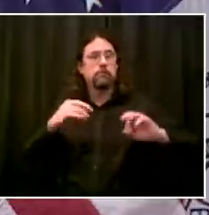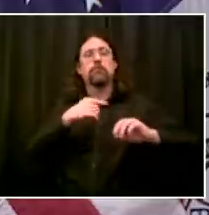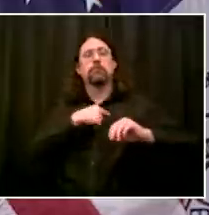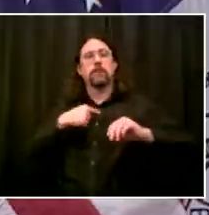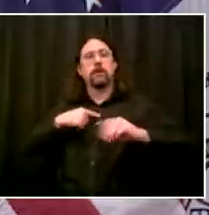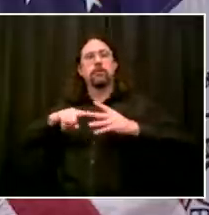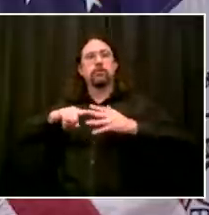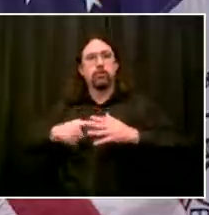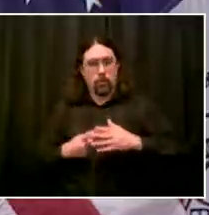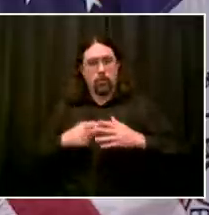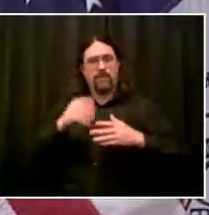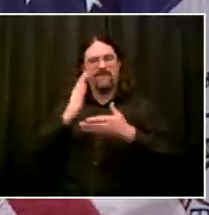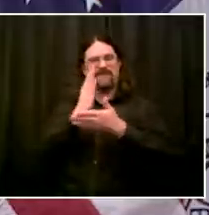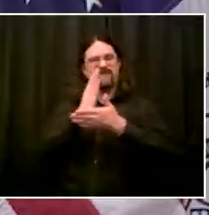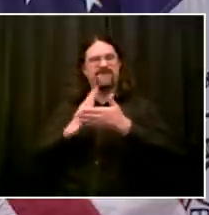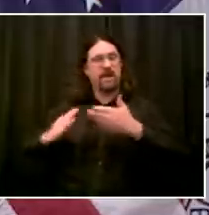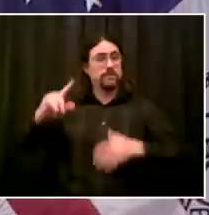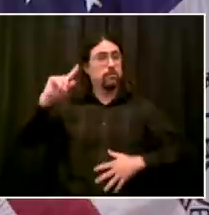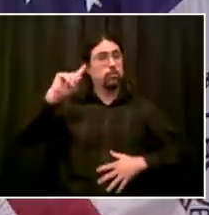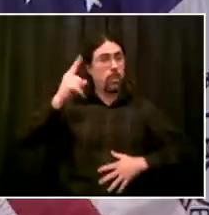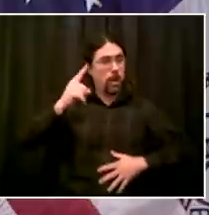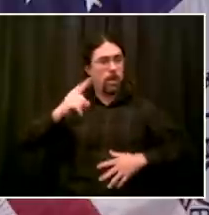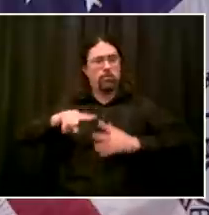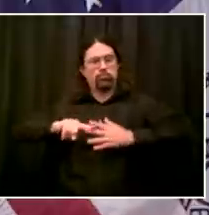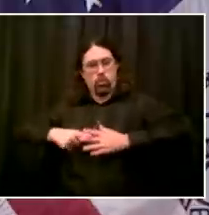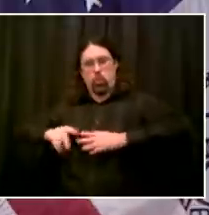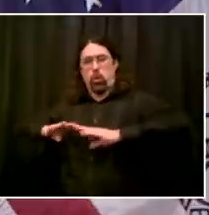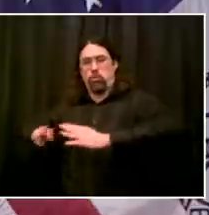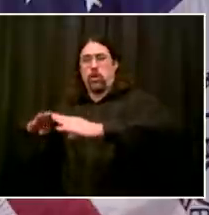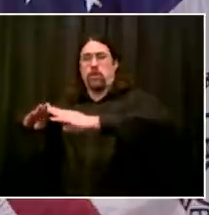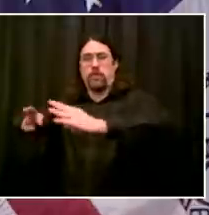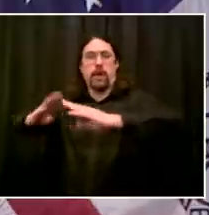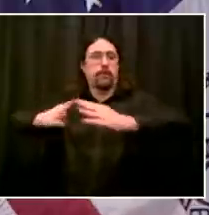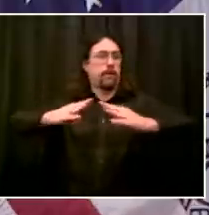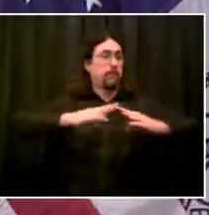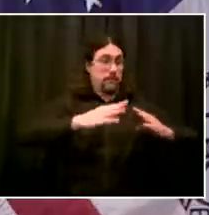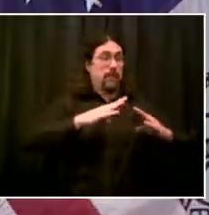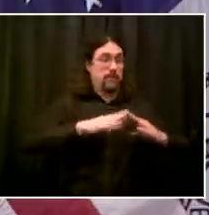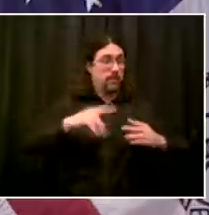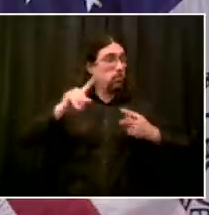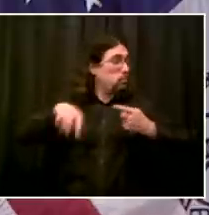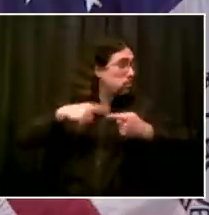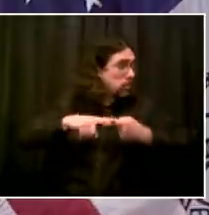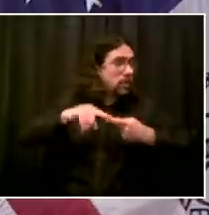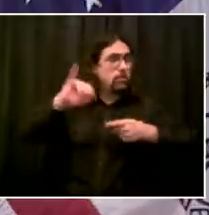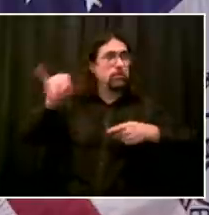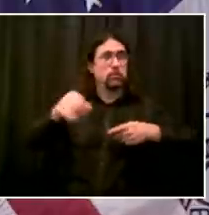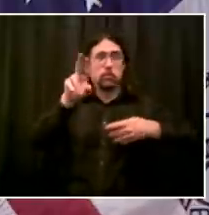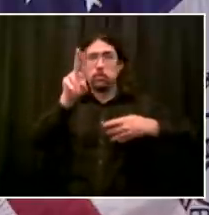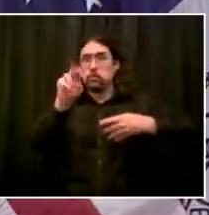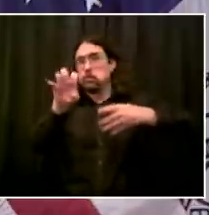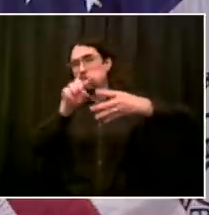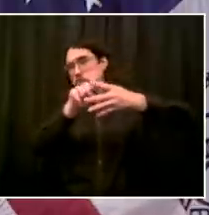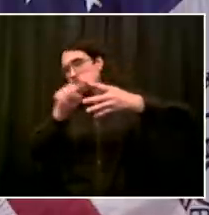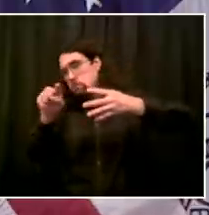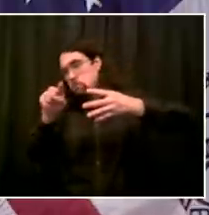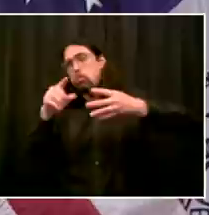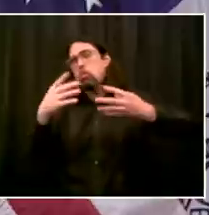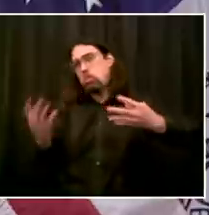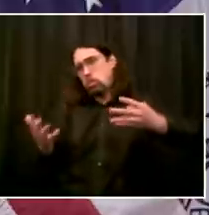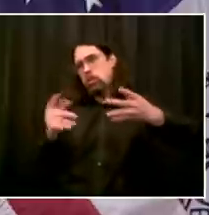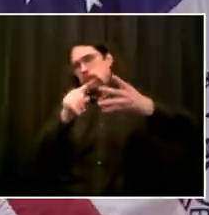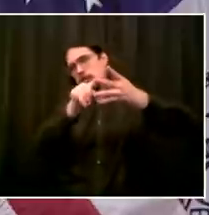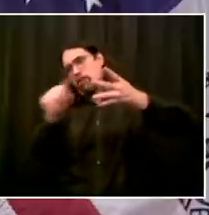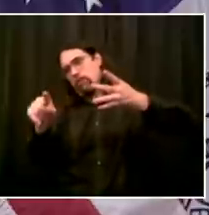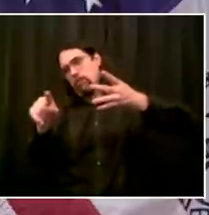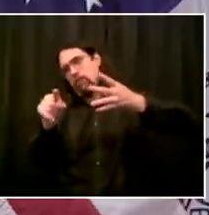today. Now, we gotta get there, which means people gotta stick to the plan. But that is where all of our indicators are